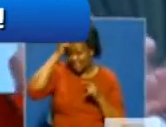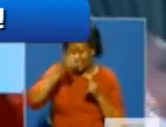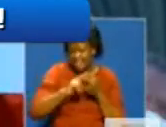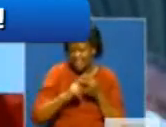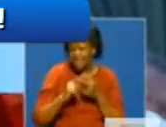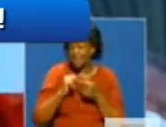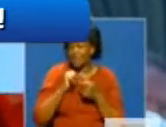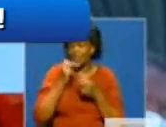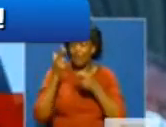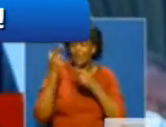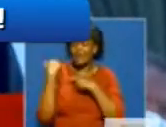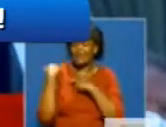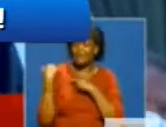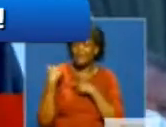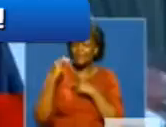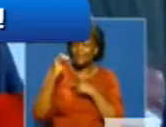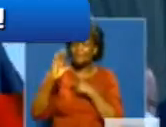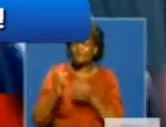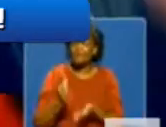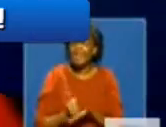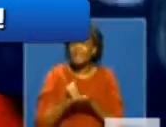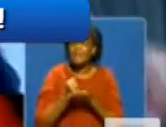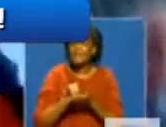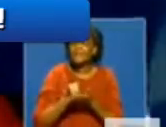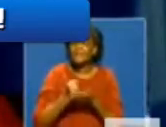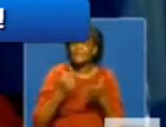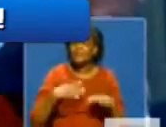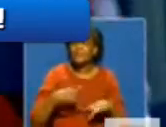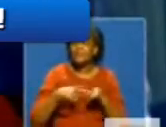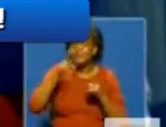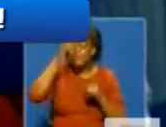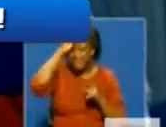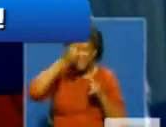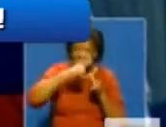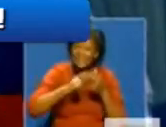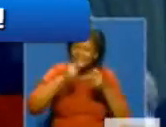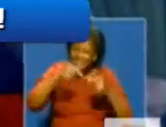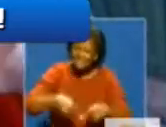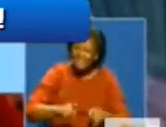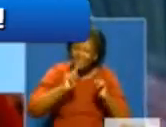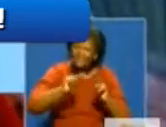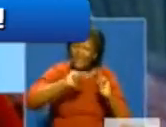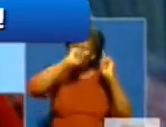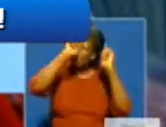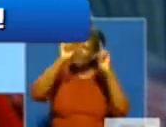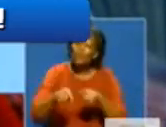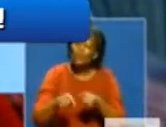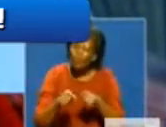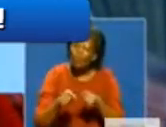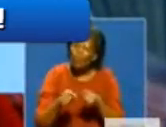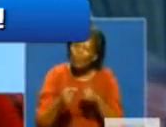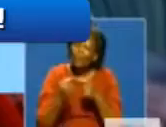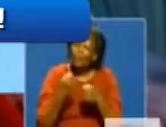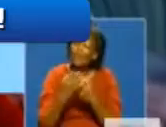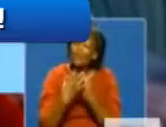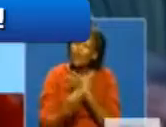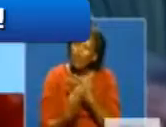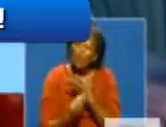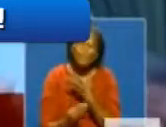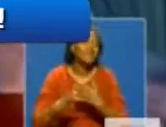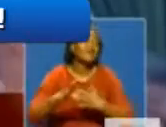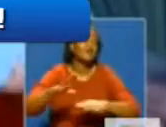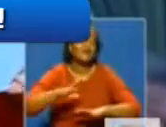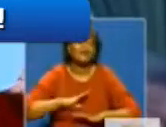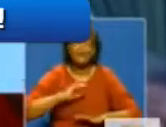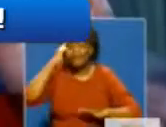for IEBC to help Wanjiku anywhere, then Wanjiku must provide sufficient copies of the bill, sufficient